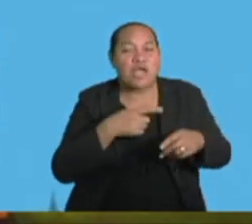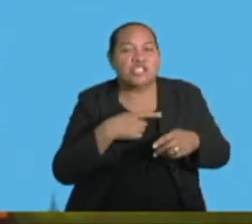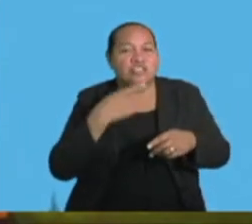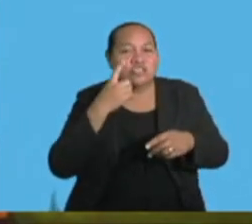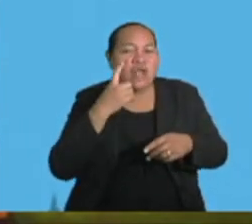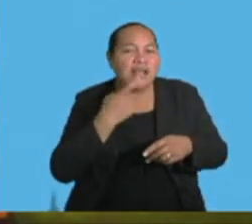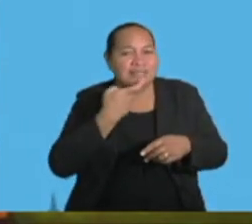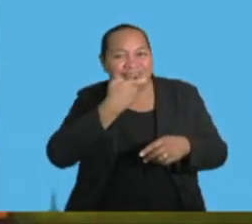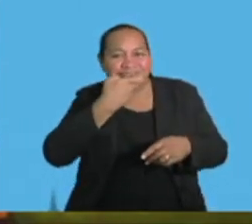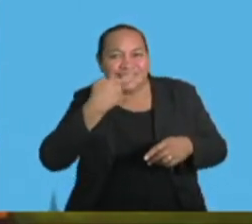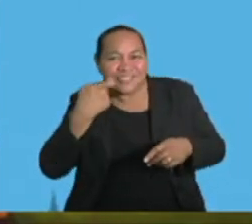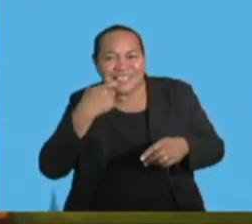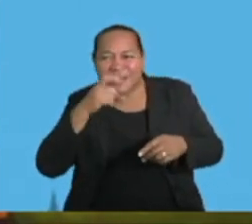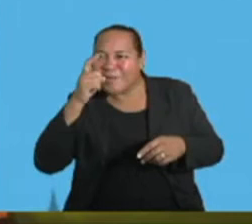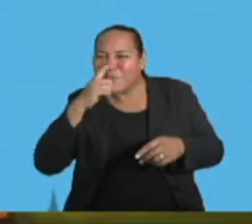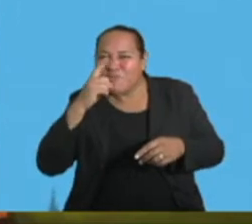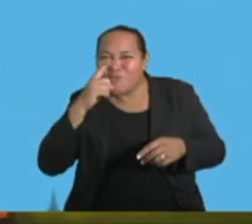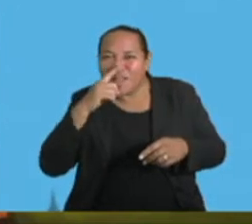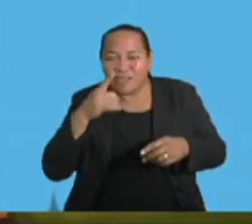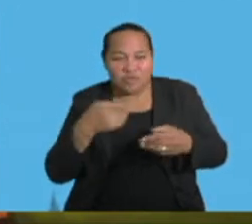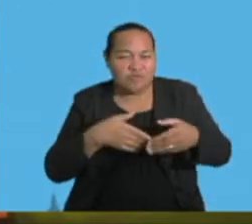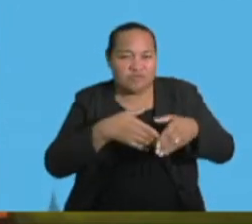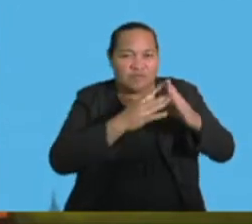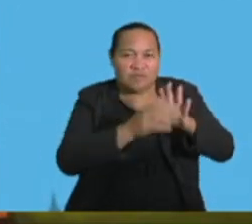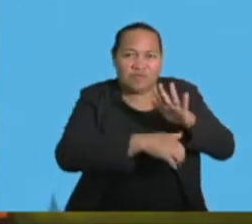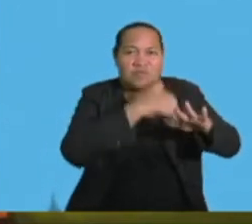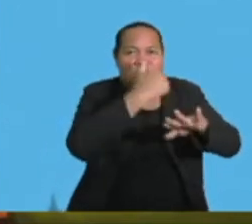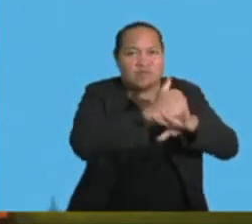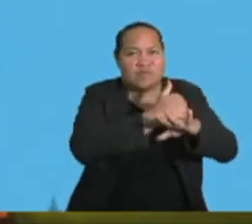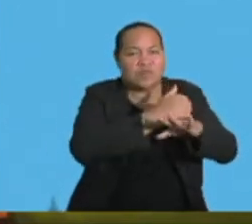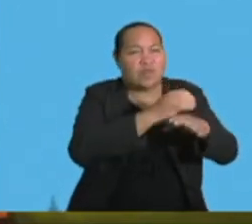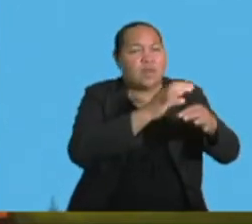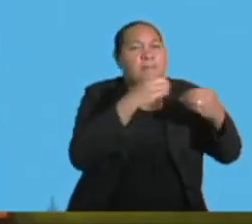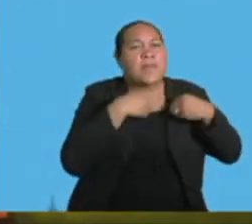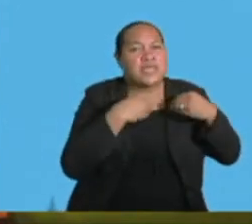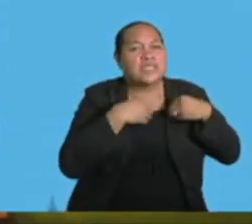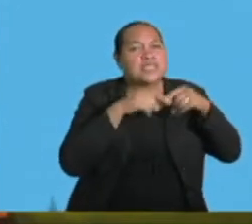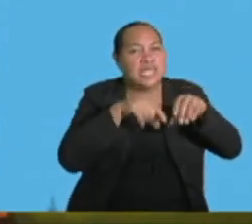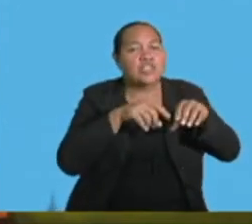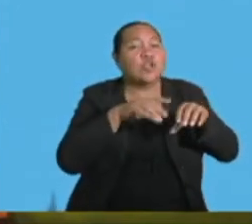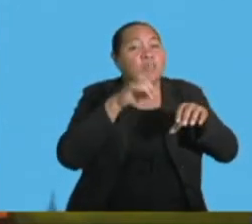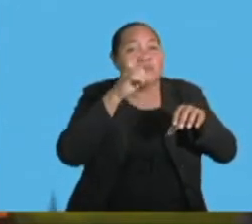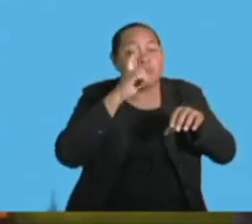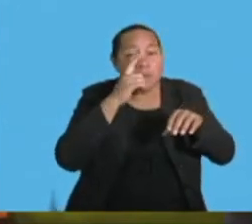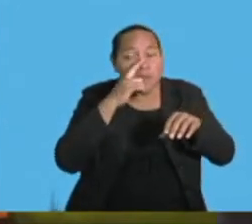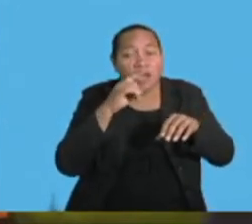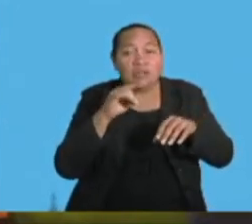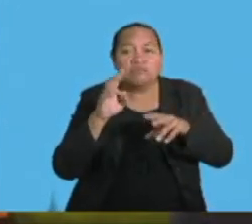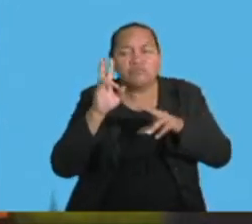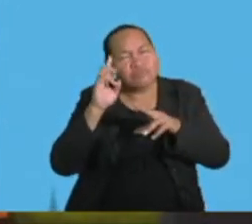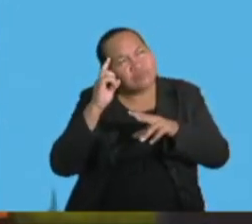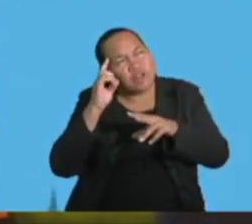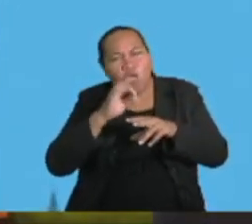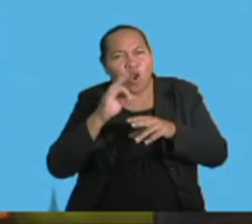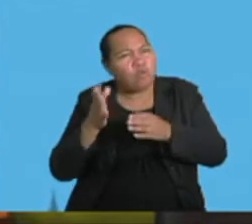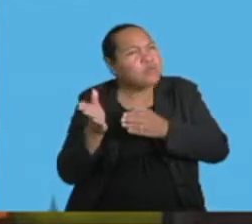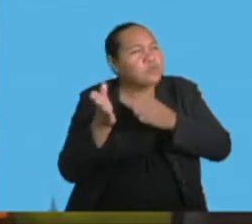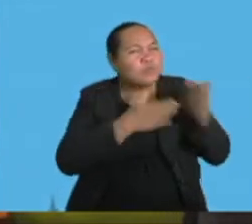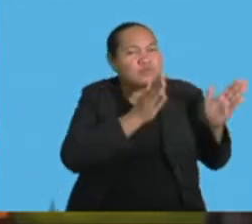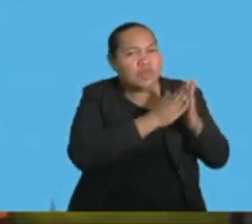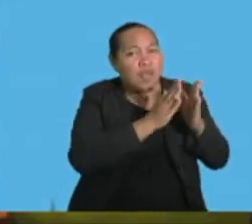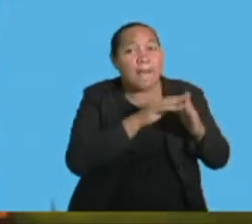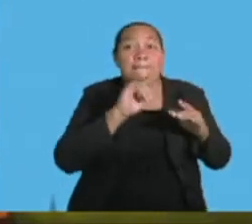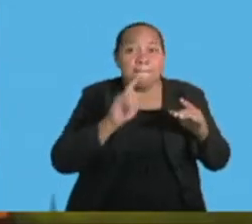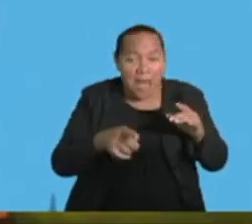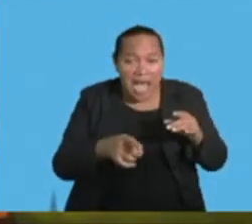set up businesses in those areas, create jobs in those areas, and in that way you get people to stay there, not only to stay there, but for people to actually go